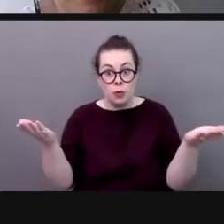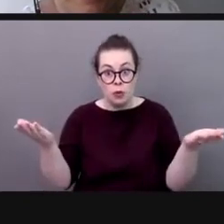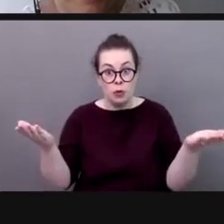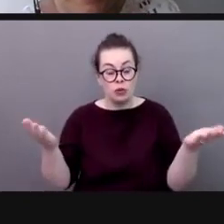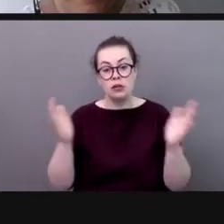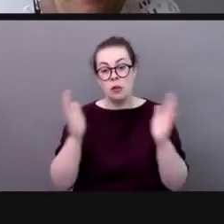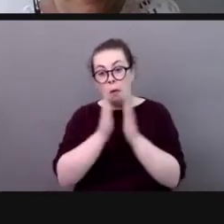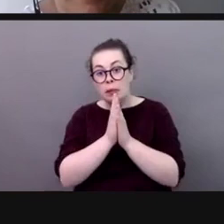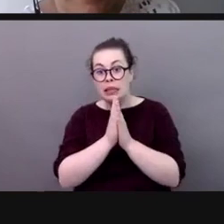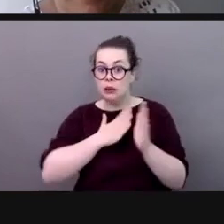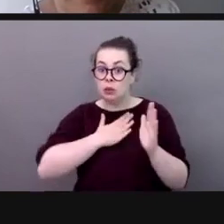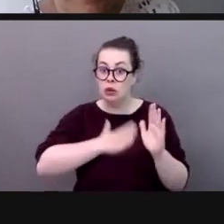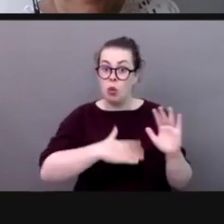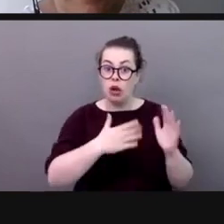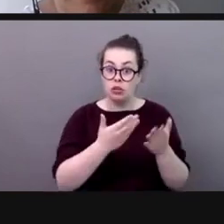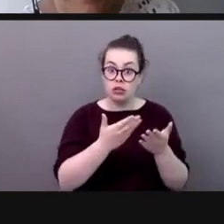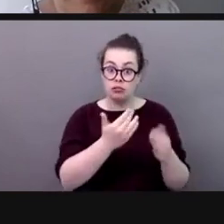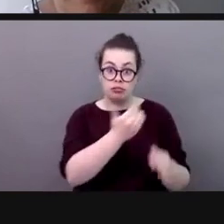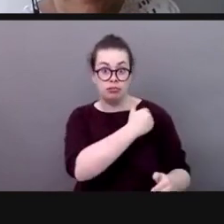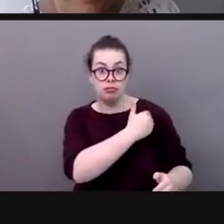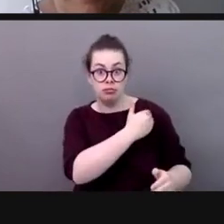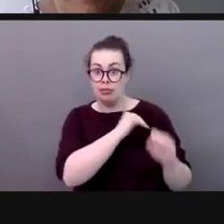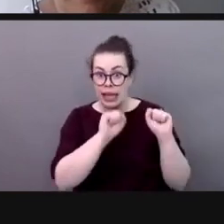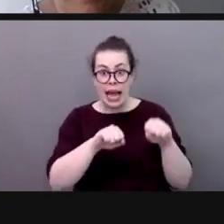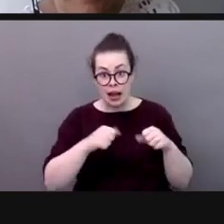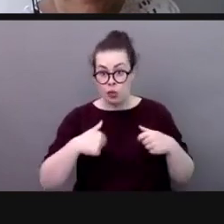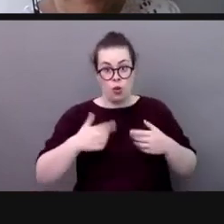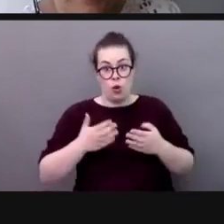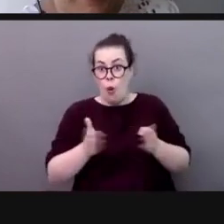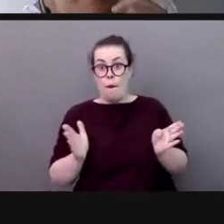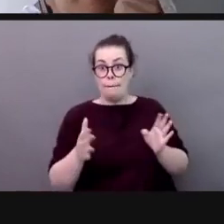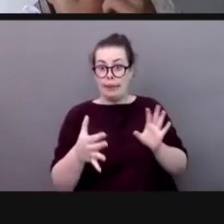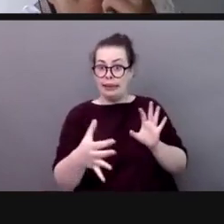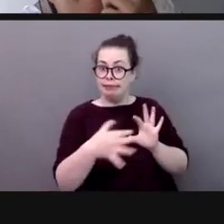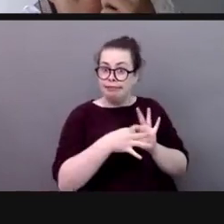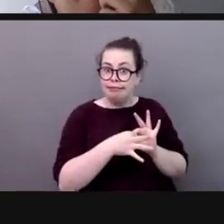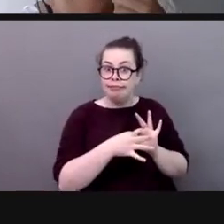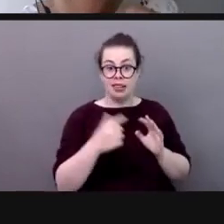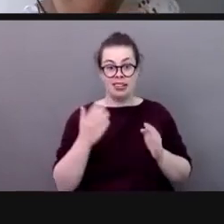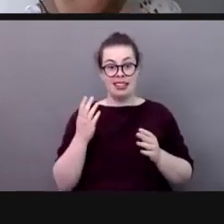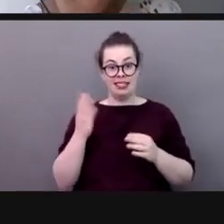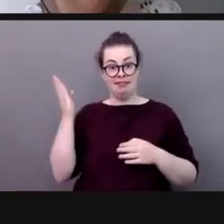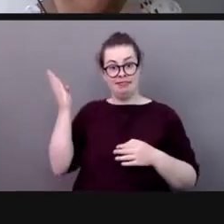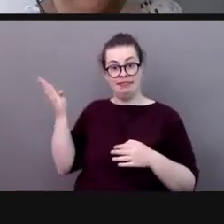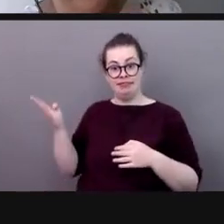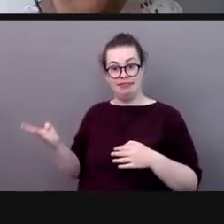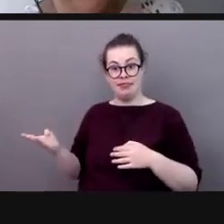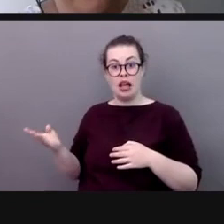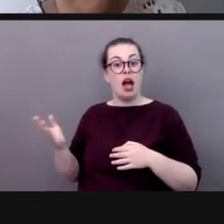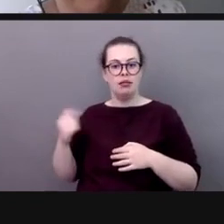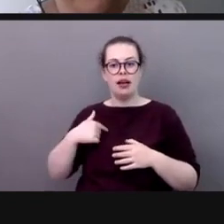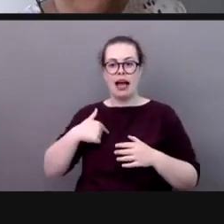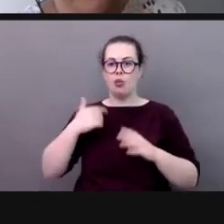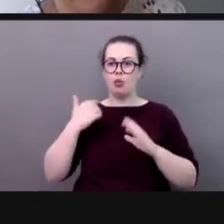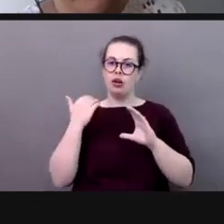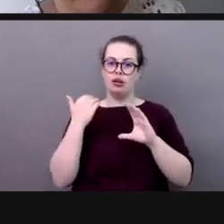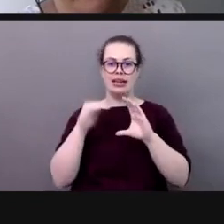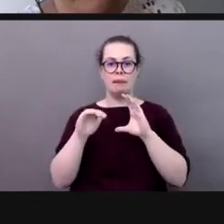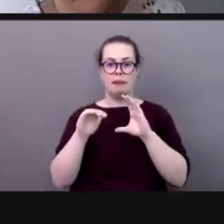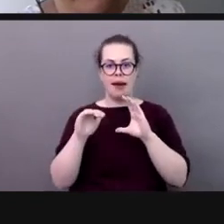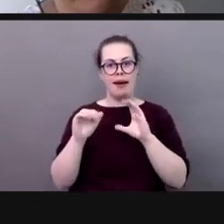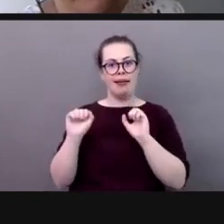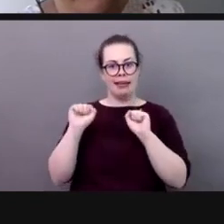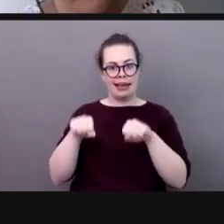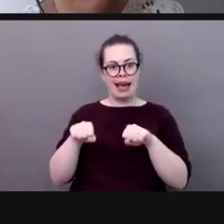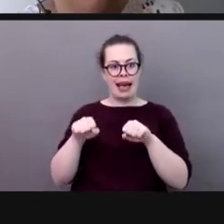engage more with you. So you will have our contact details, and please feel free to